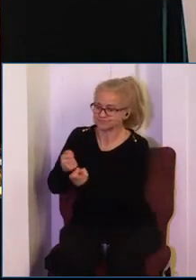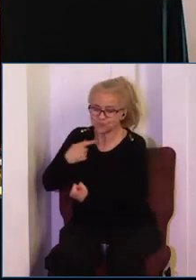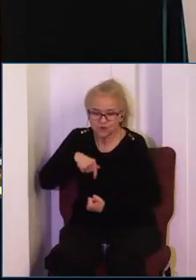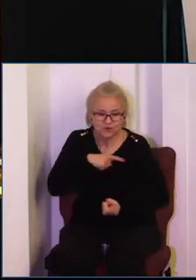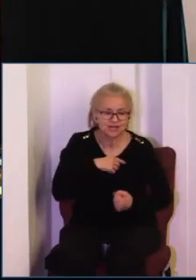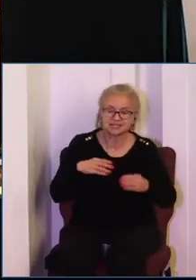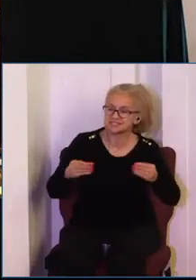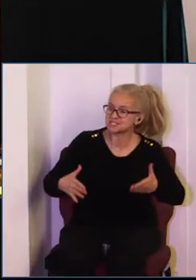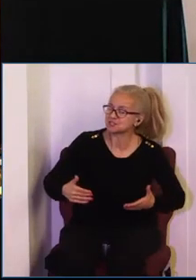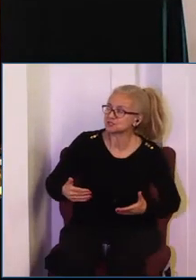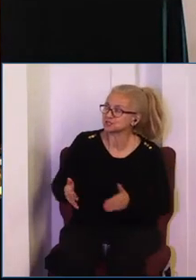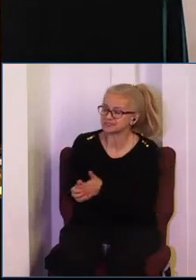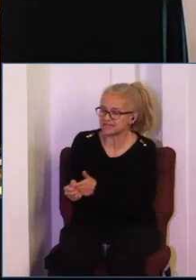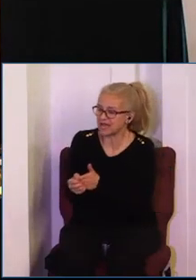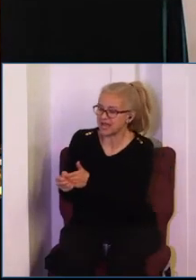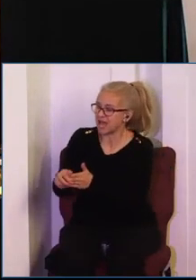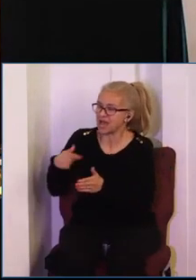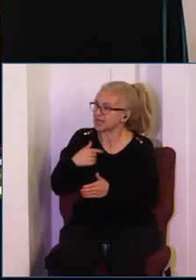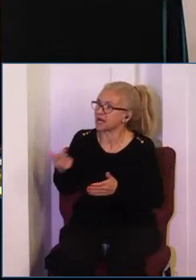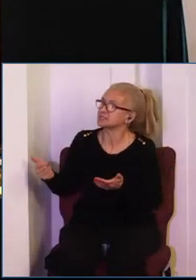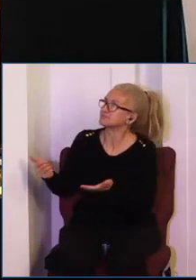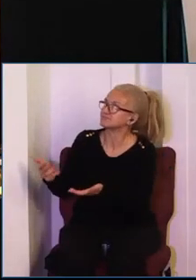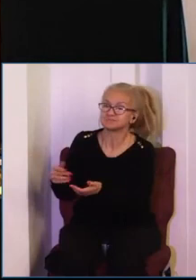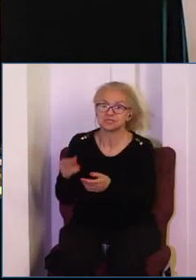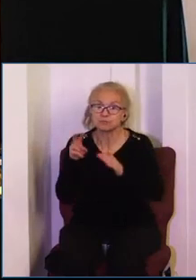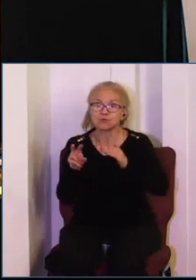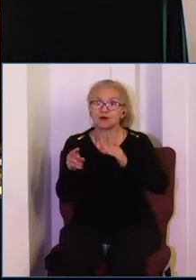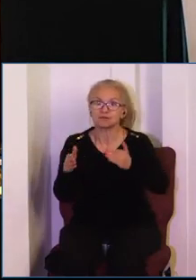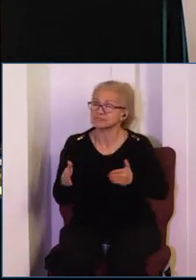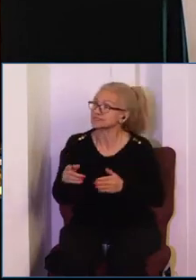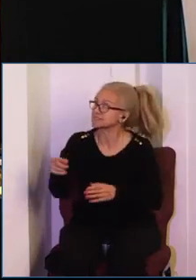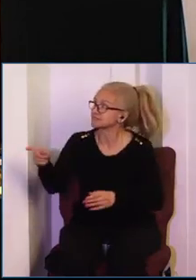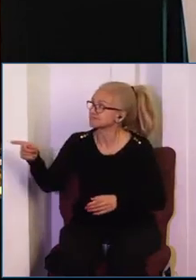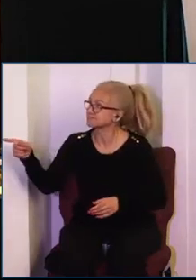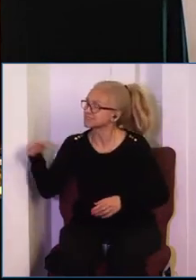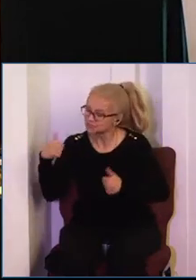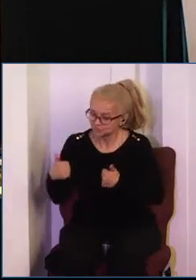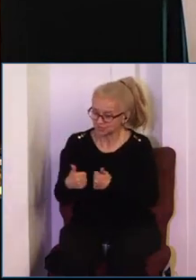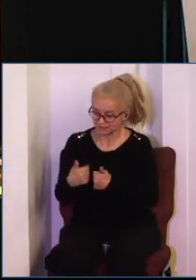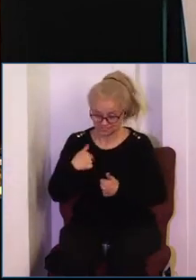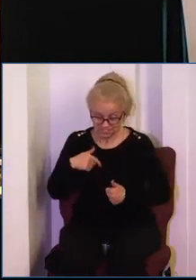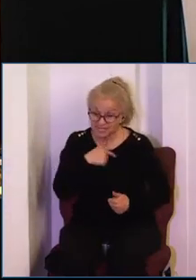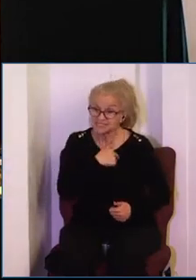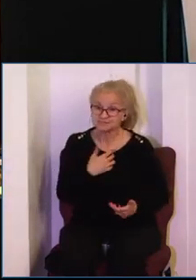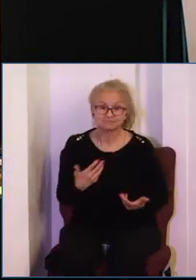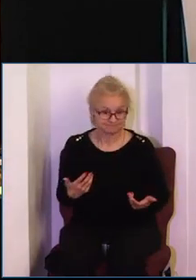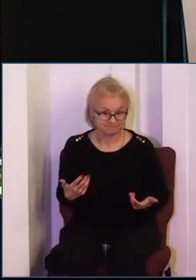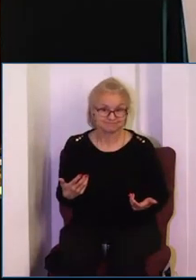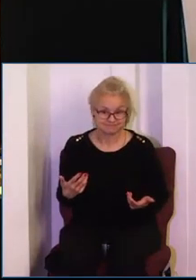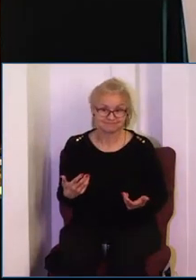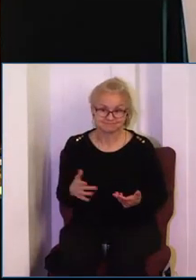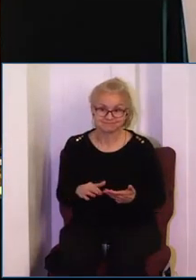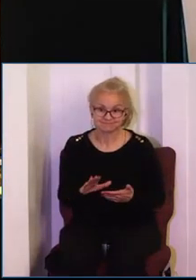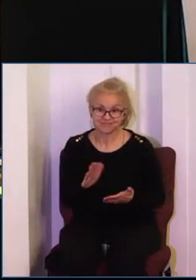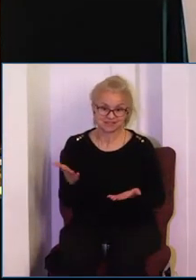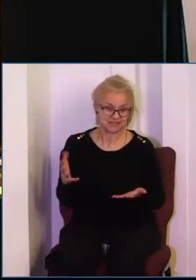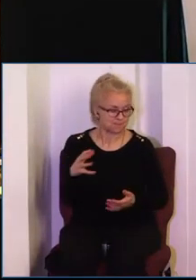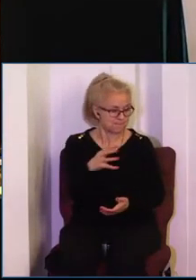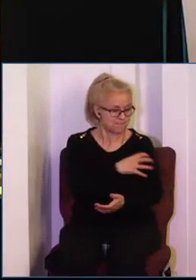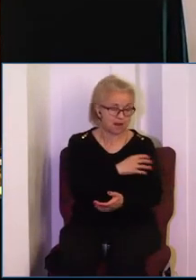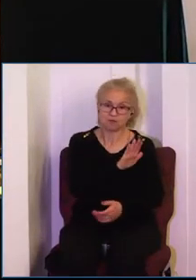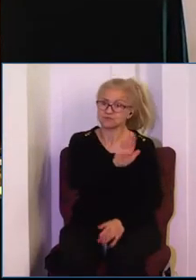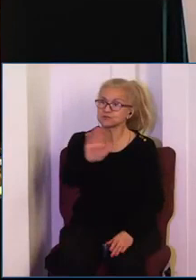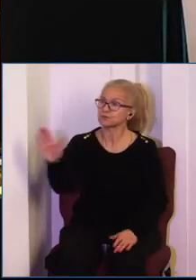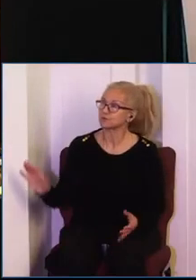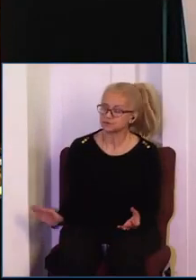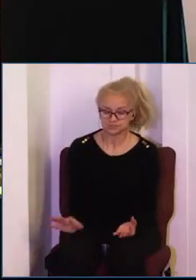have guided us, by prophets who have challenged us, by the power of your